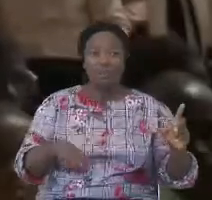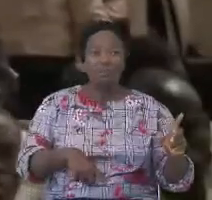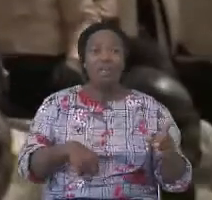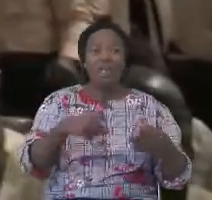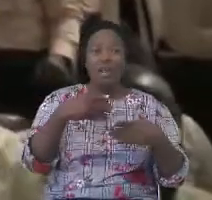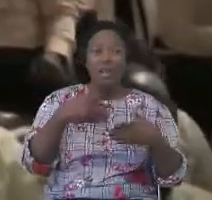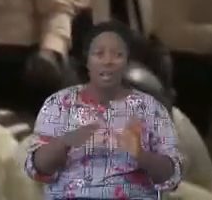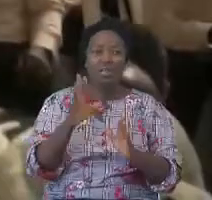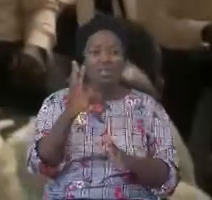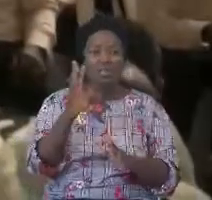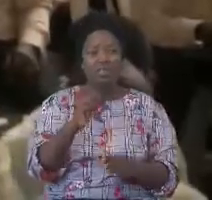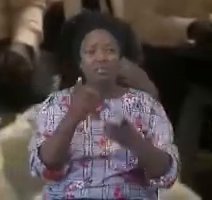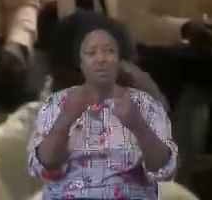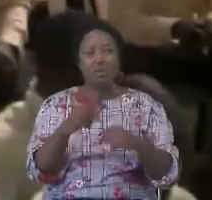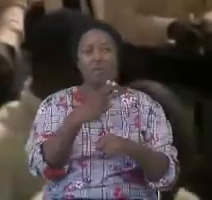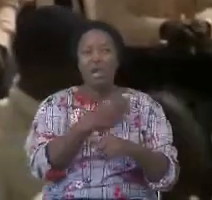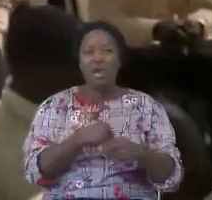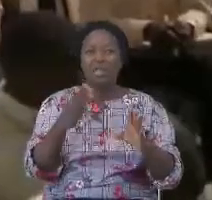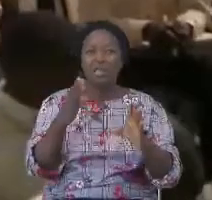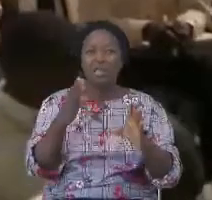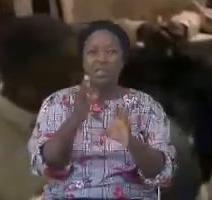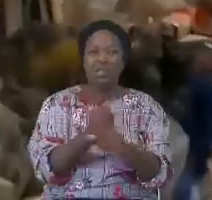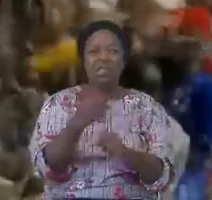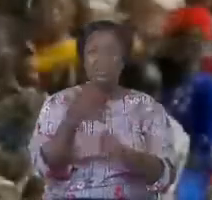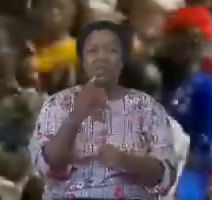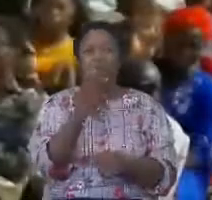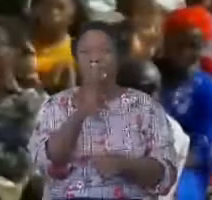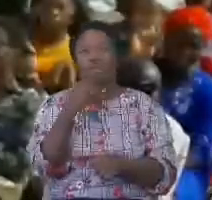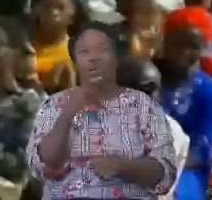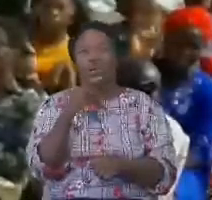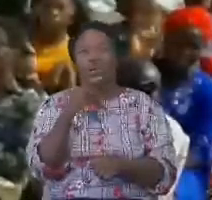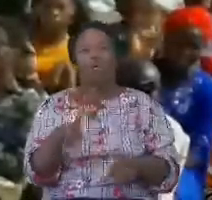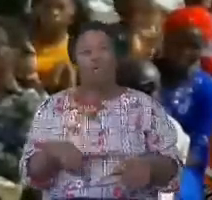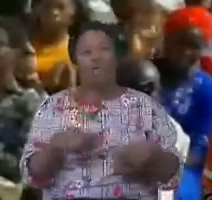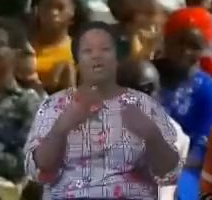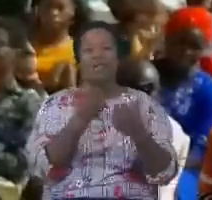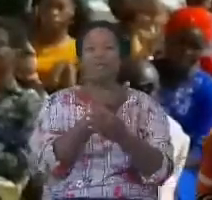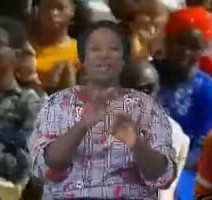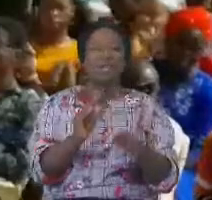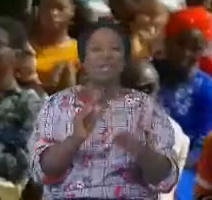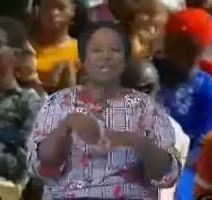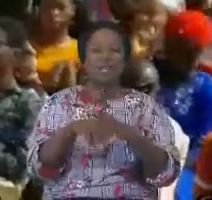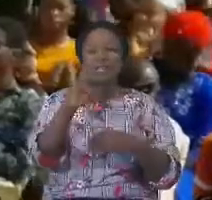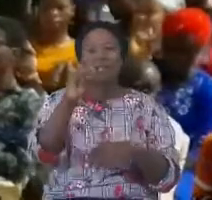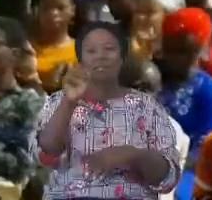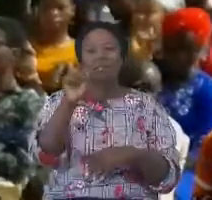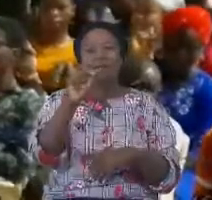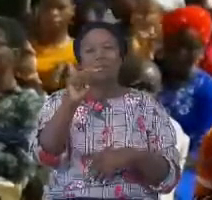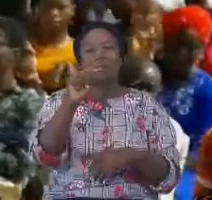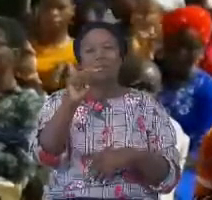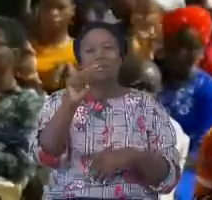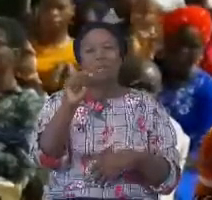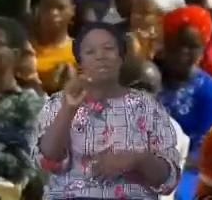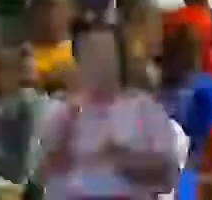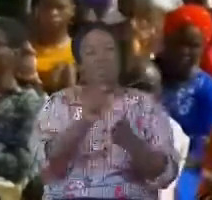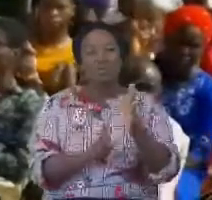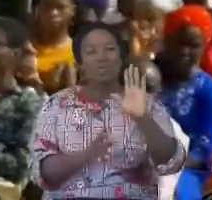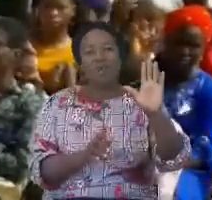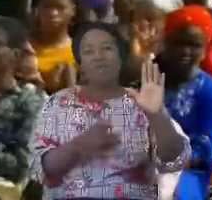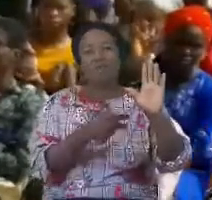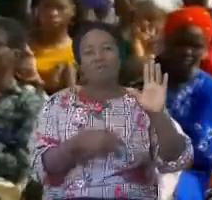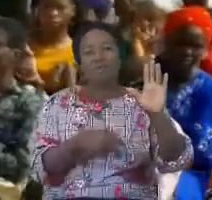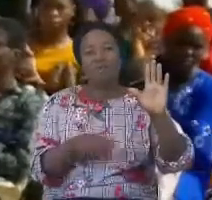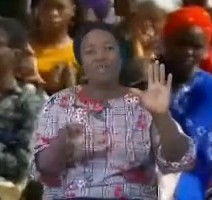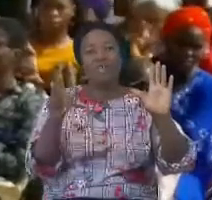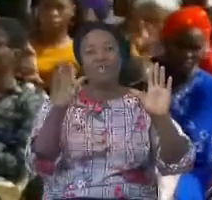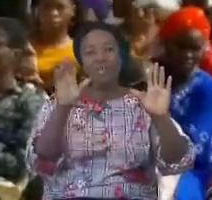salvation of the lord for the satisfaction of the lord let him come and take the water of life